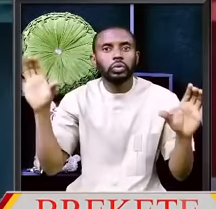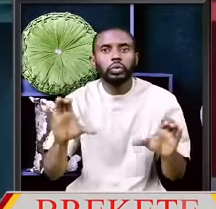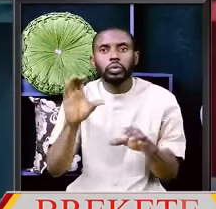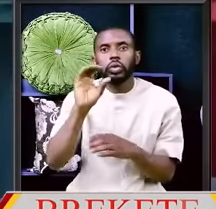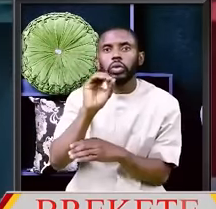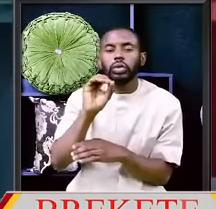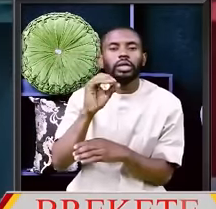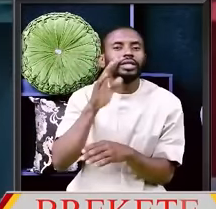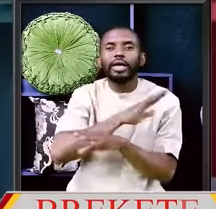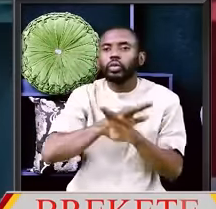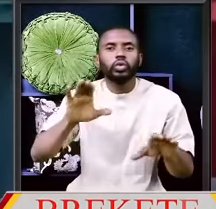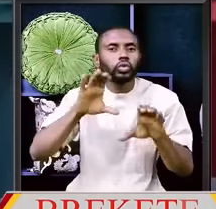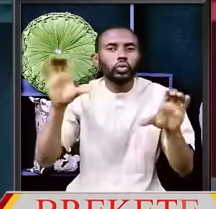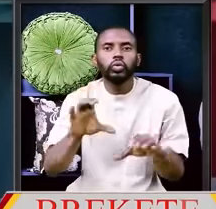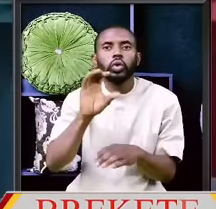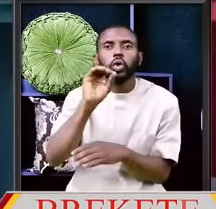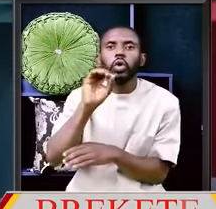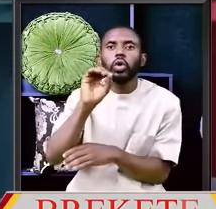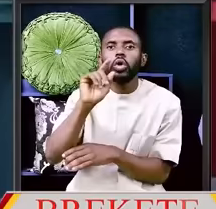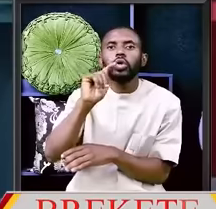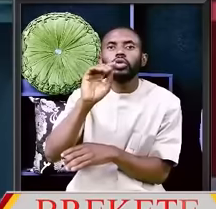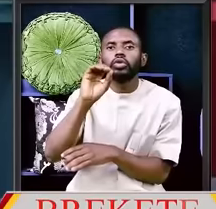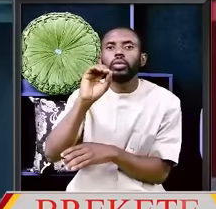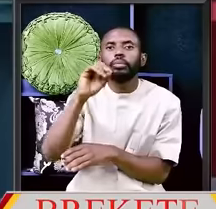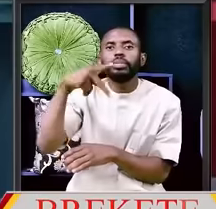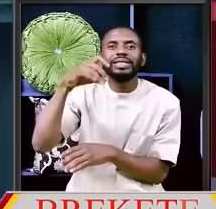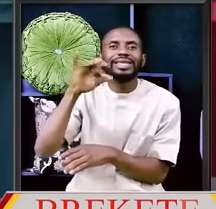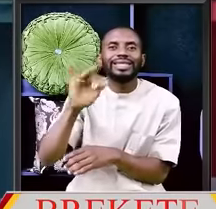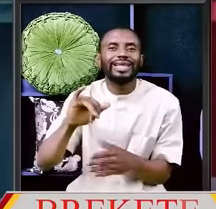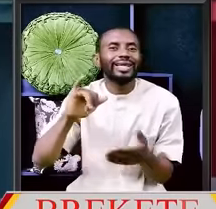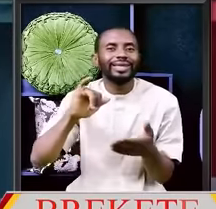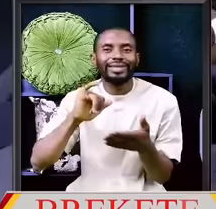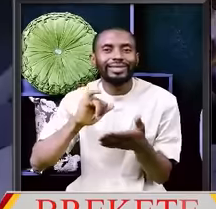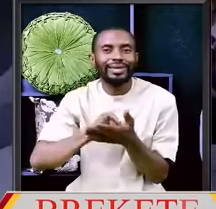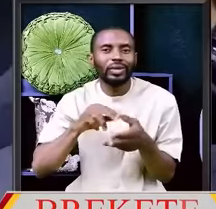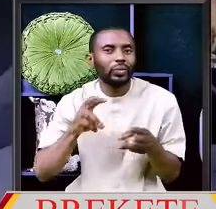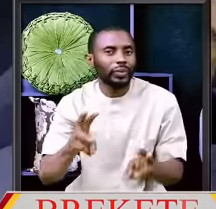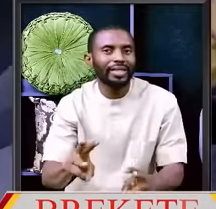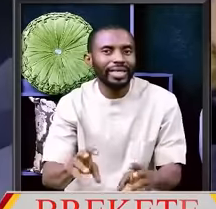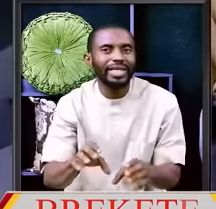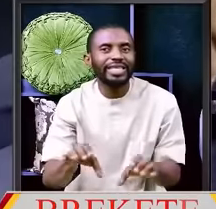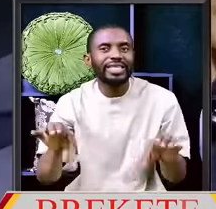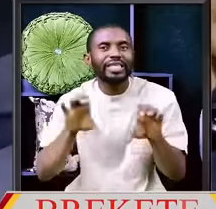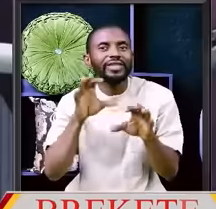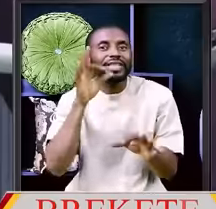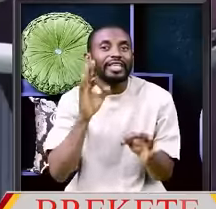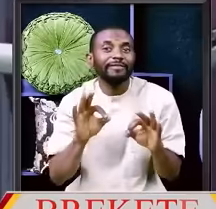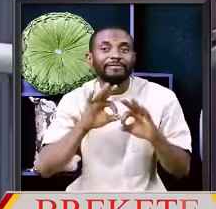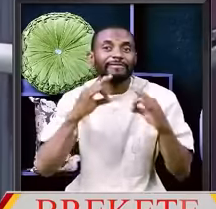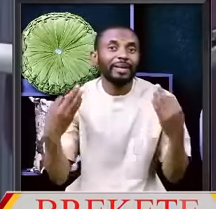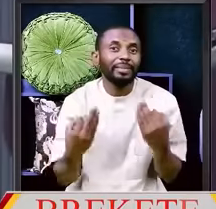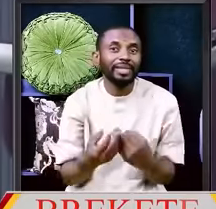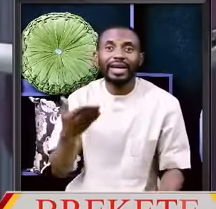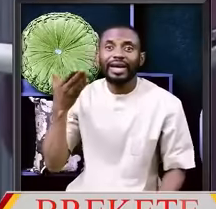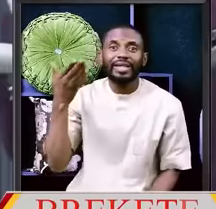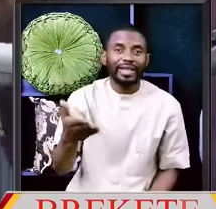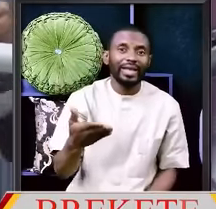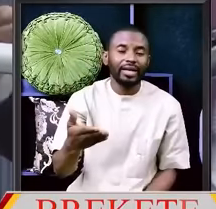They don't do autopsy like that. So waiting even a daughter go no. Even if the family dead